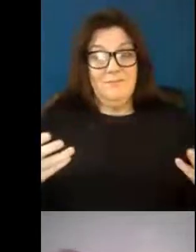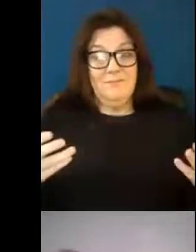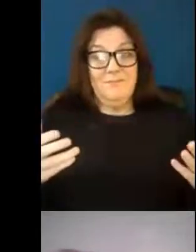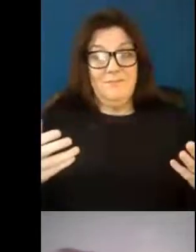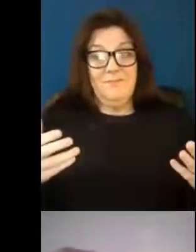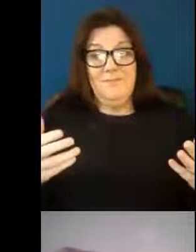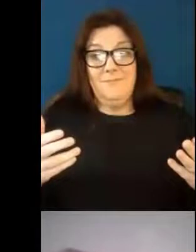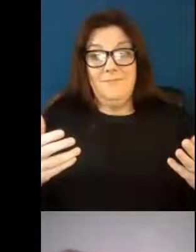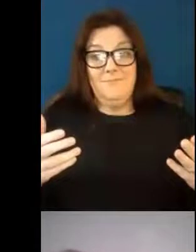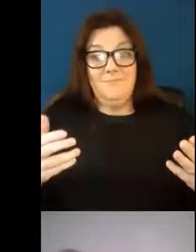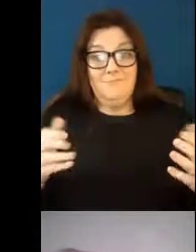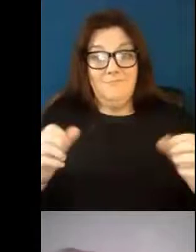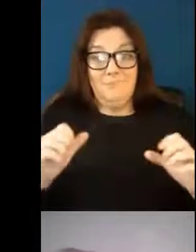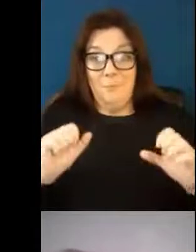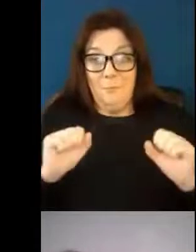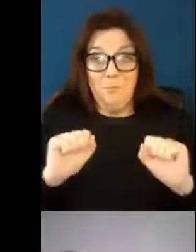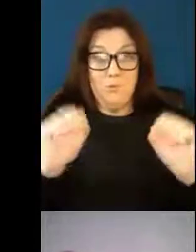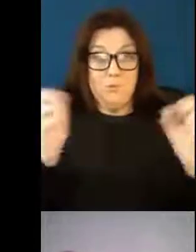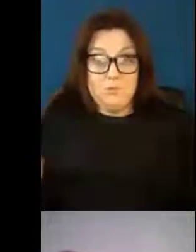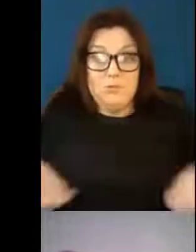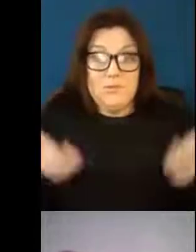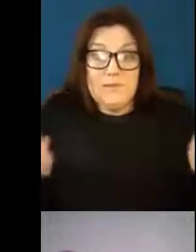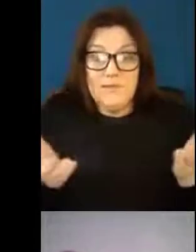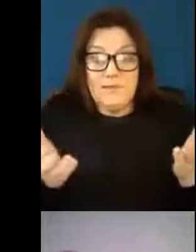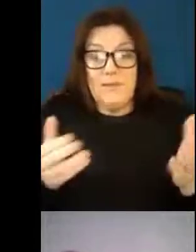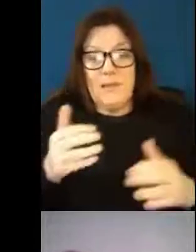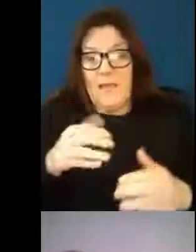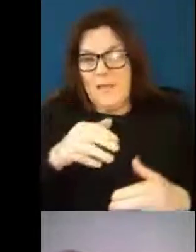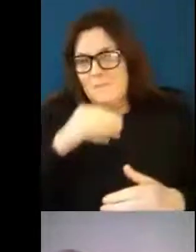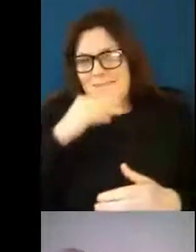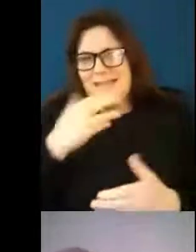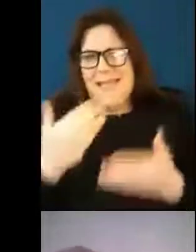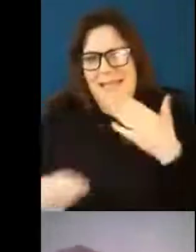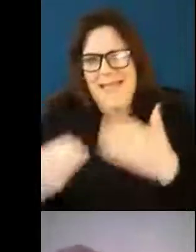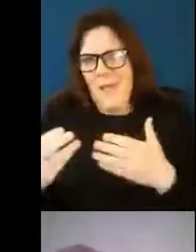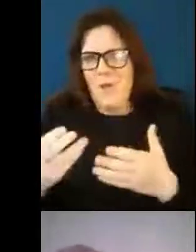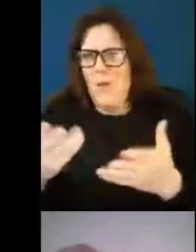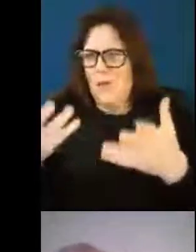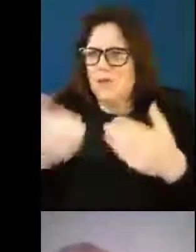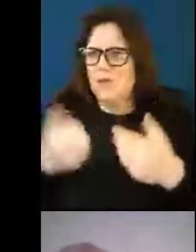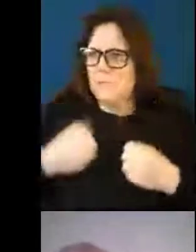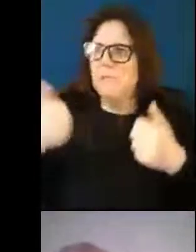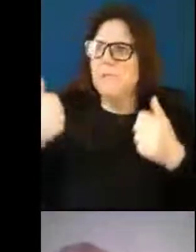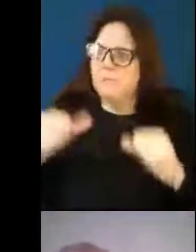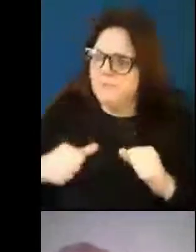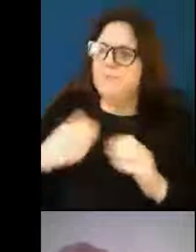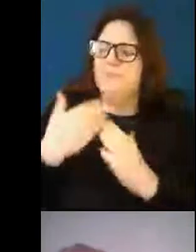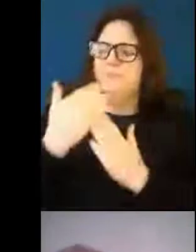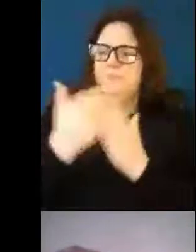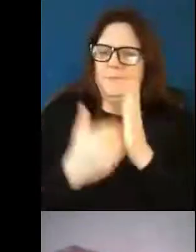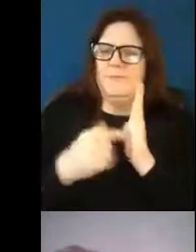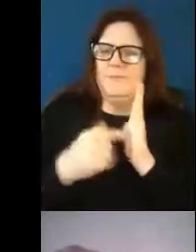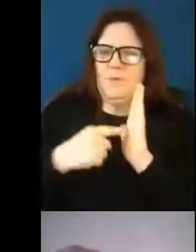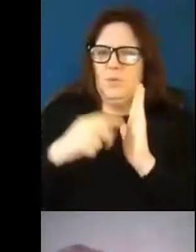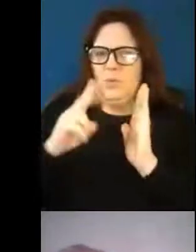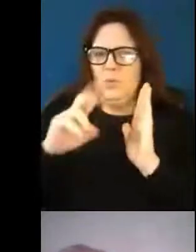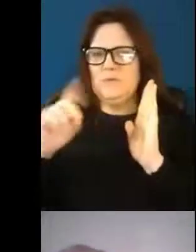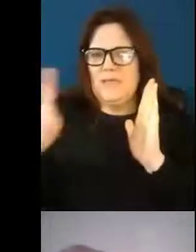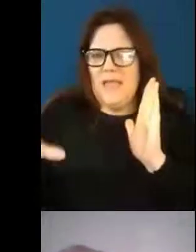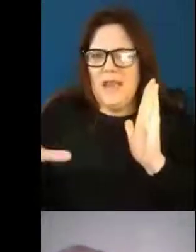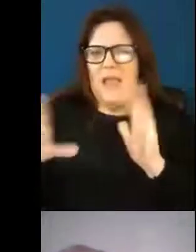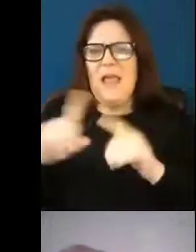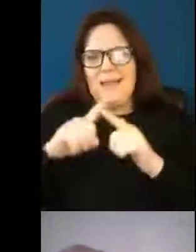push factors in relation to the necessity to adopt universal design for learning and for